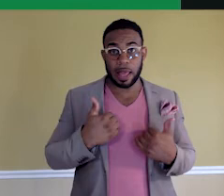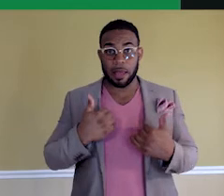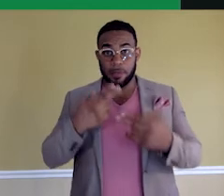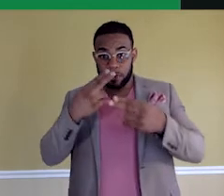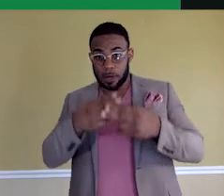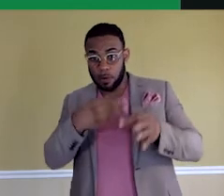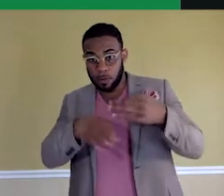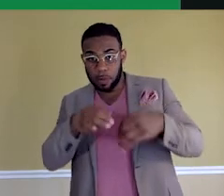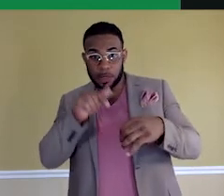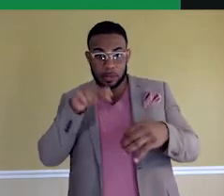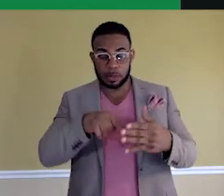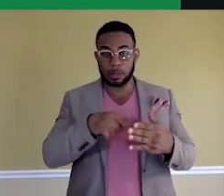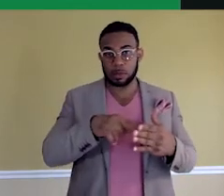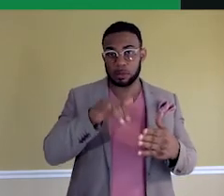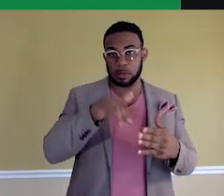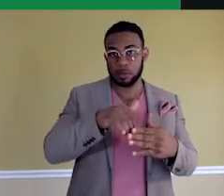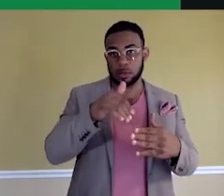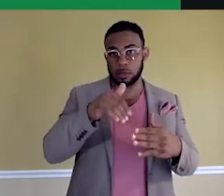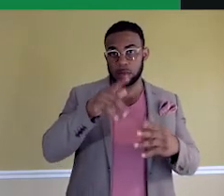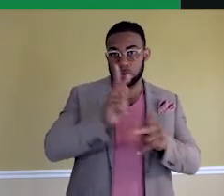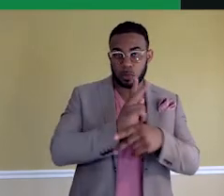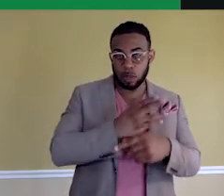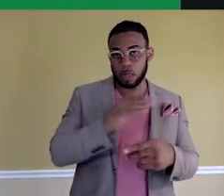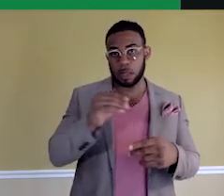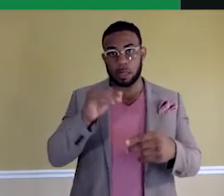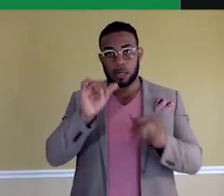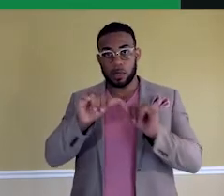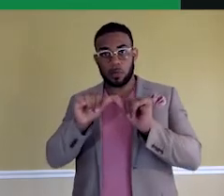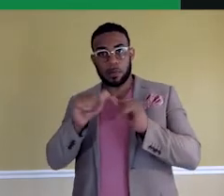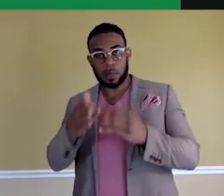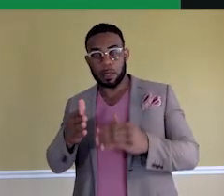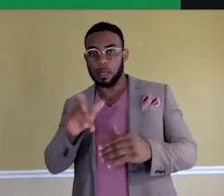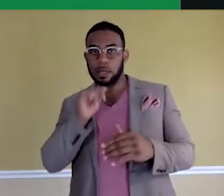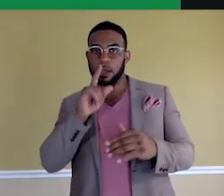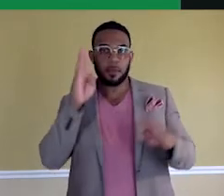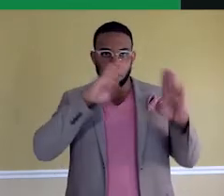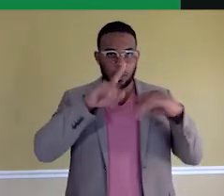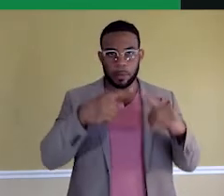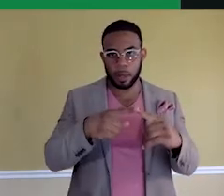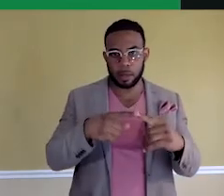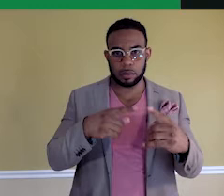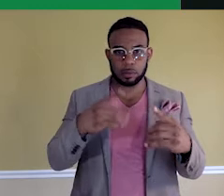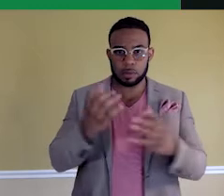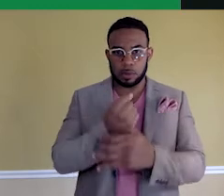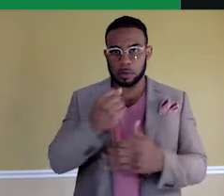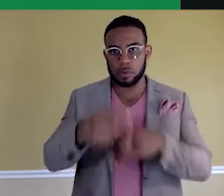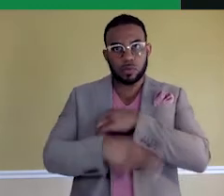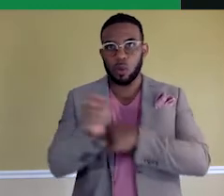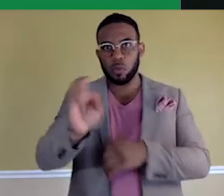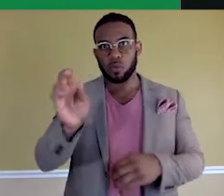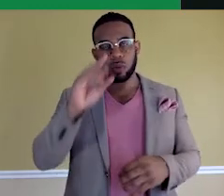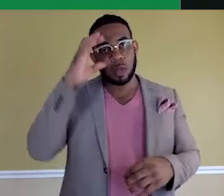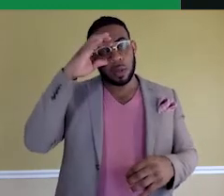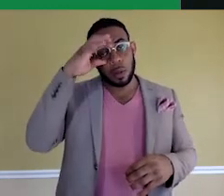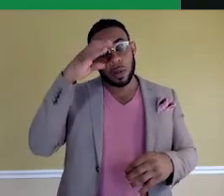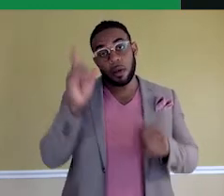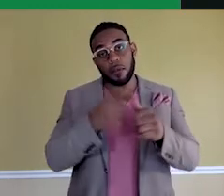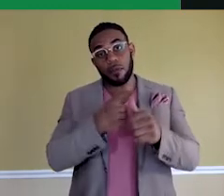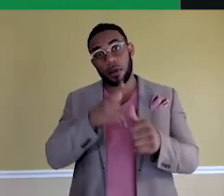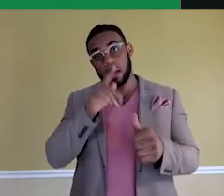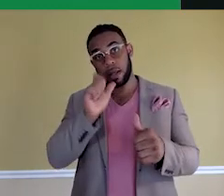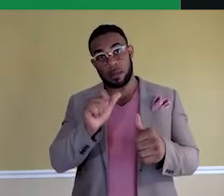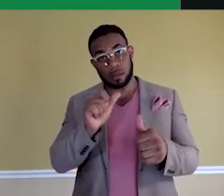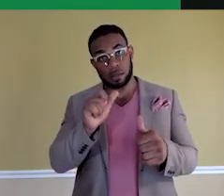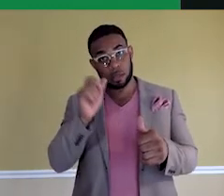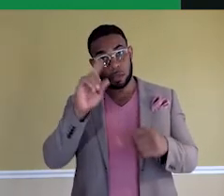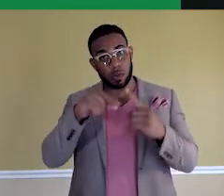name in places and in products, and they can remain there, and you don't have to worry about it getting stolen. So firstly, what are intellectual